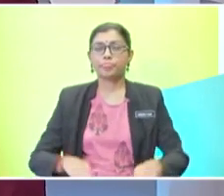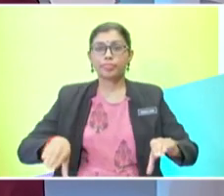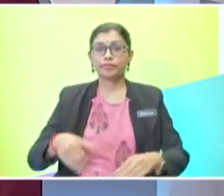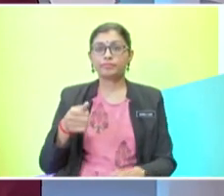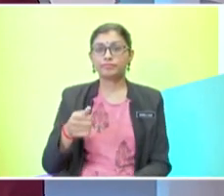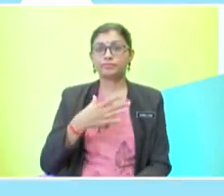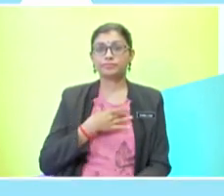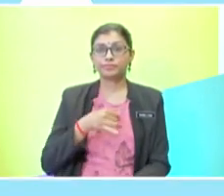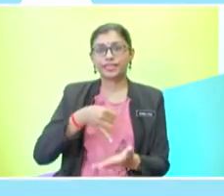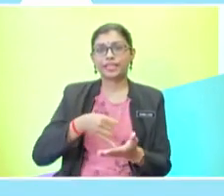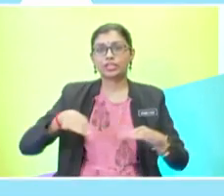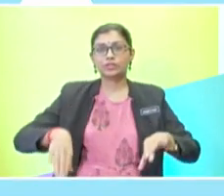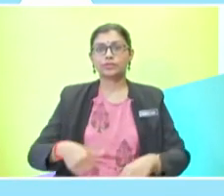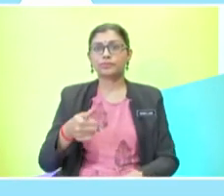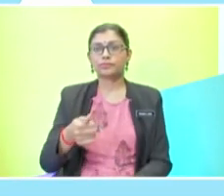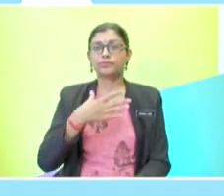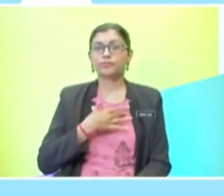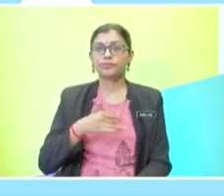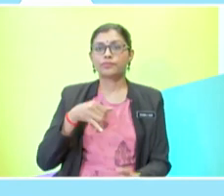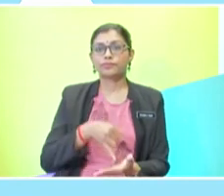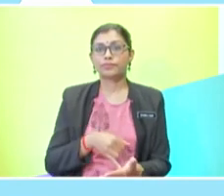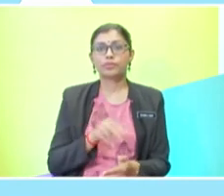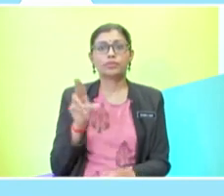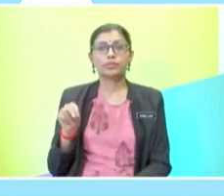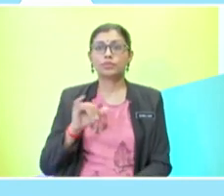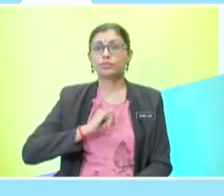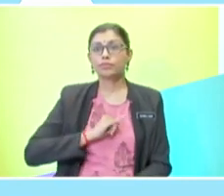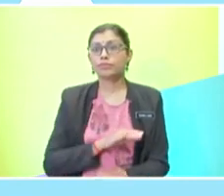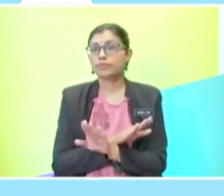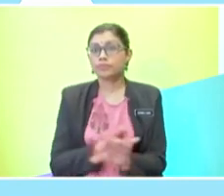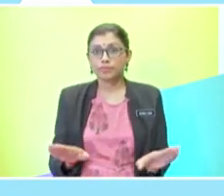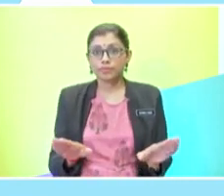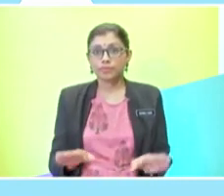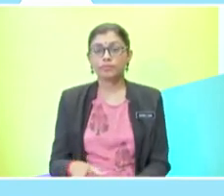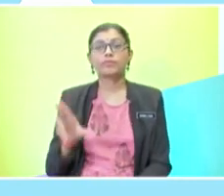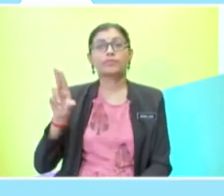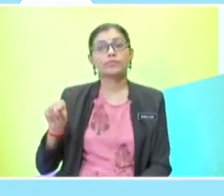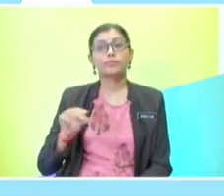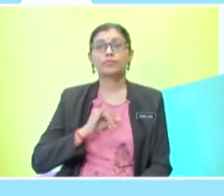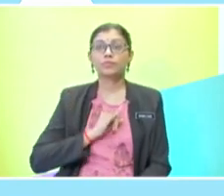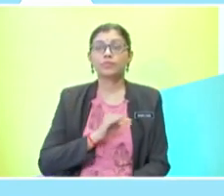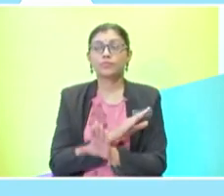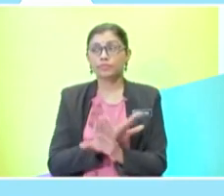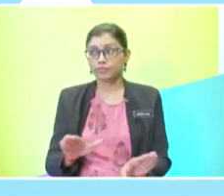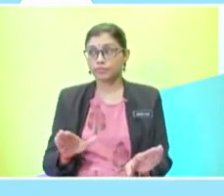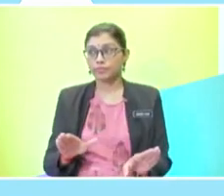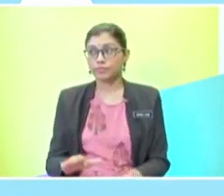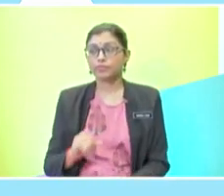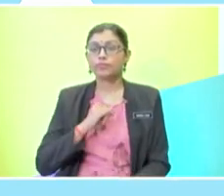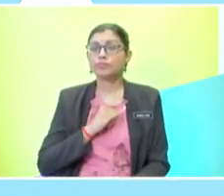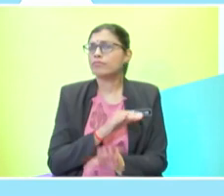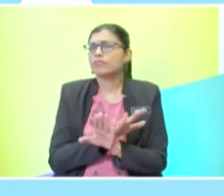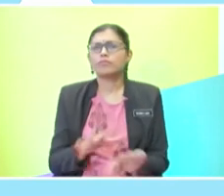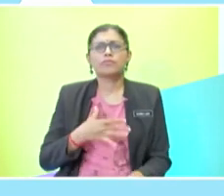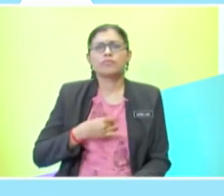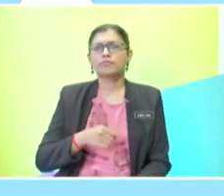you like it? Do you like it? No, I don't. No, I don't.